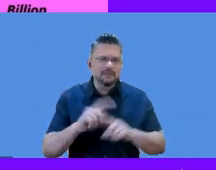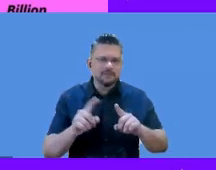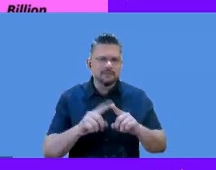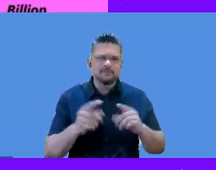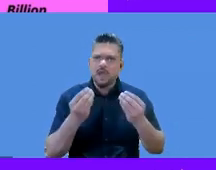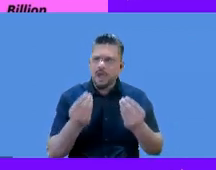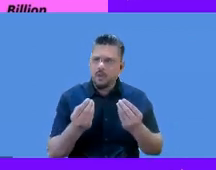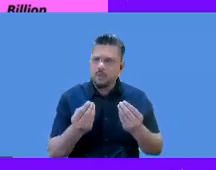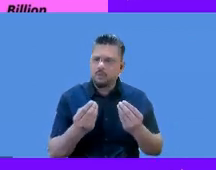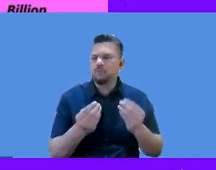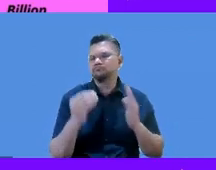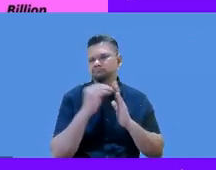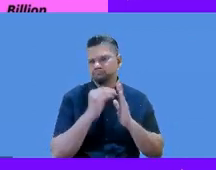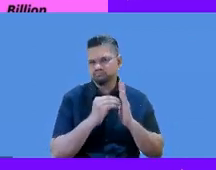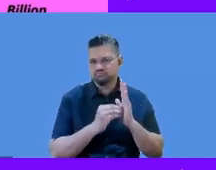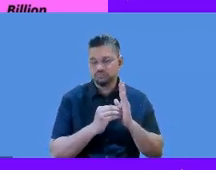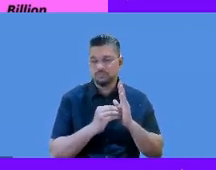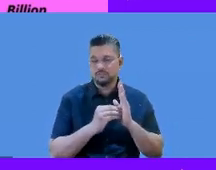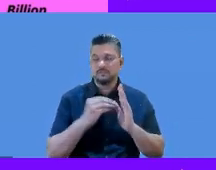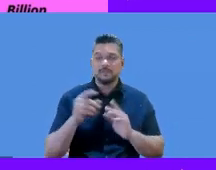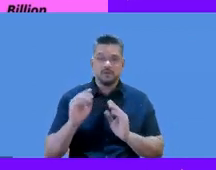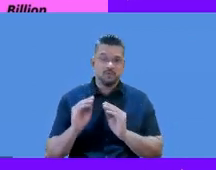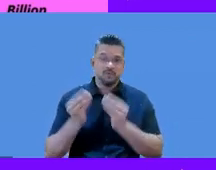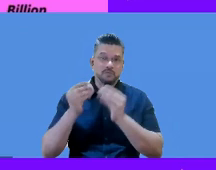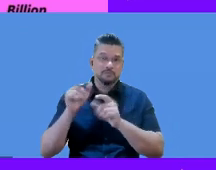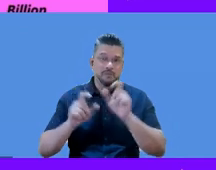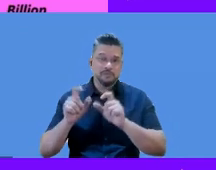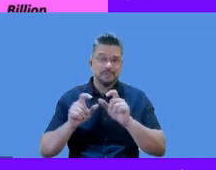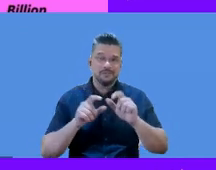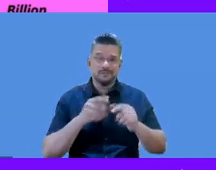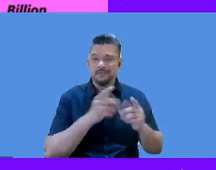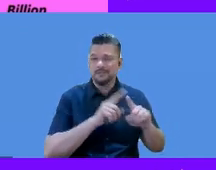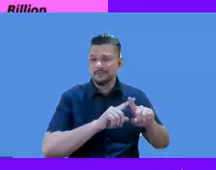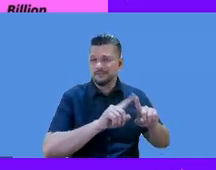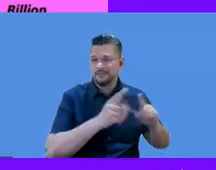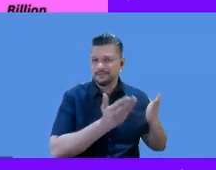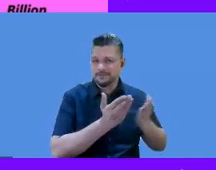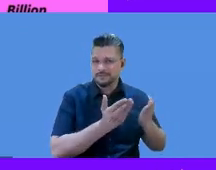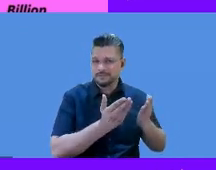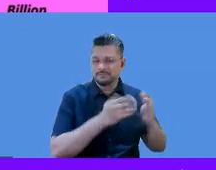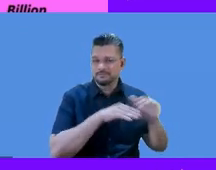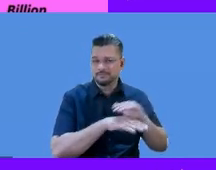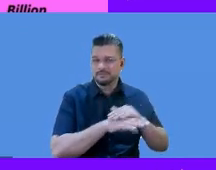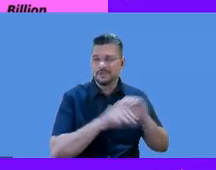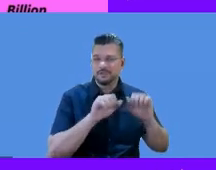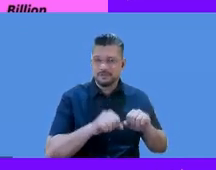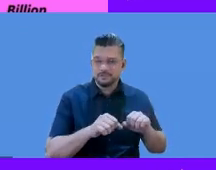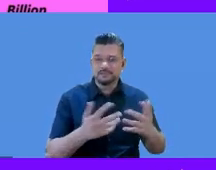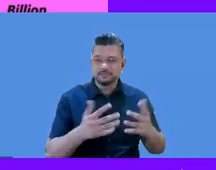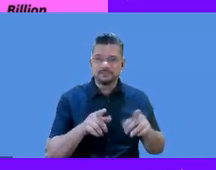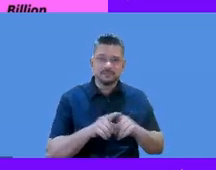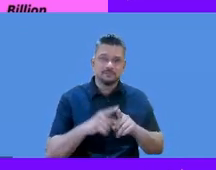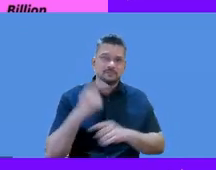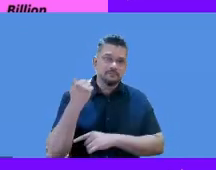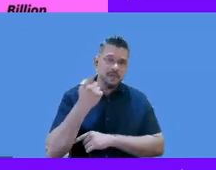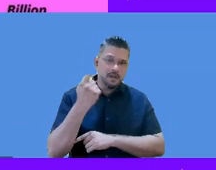to access services in a range of locations across Nigeria, Malawi, Tanzania, and Rwanda? And the report